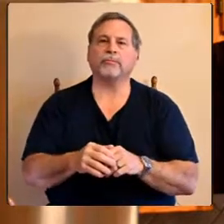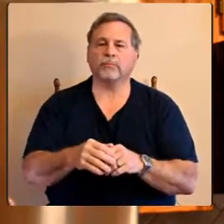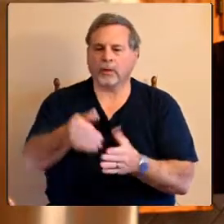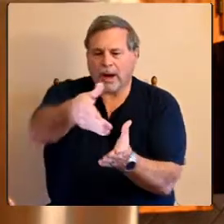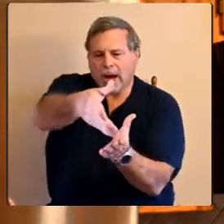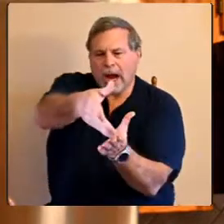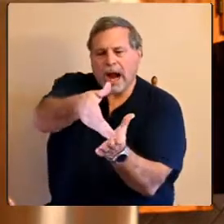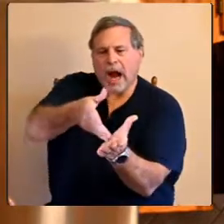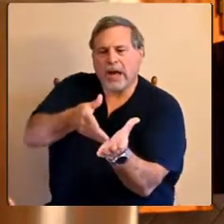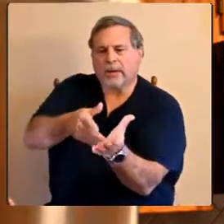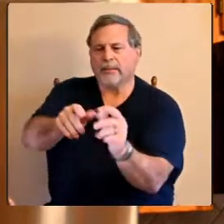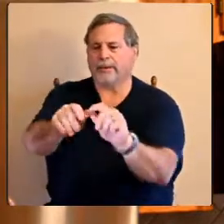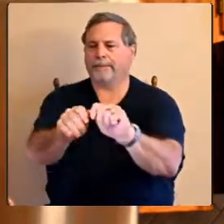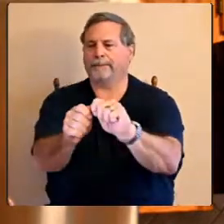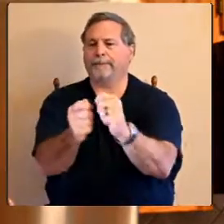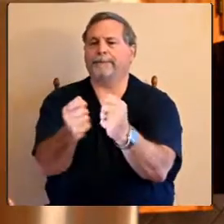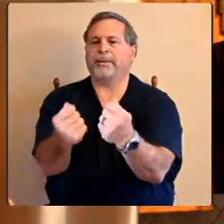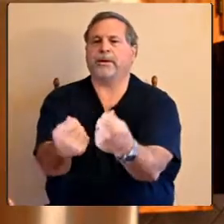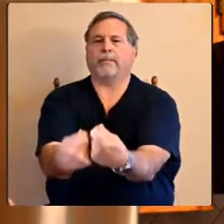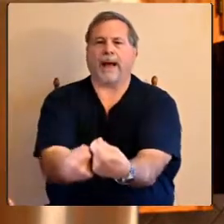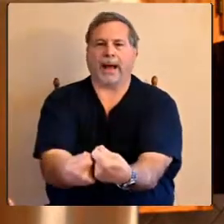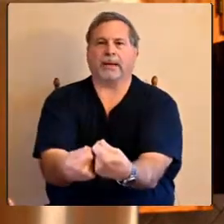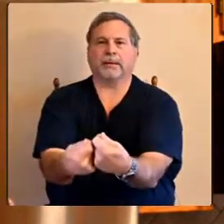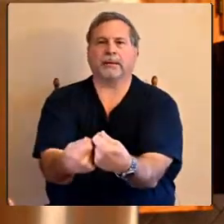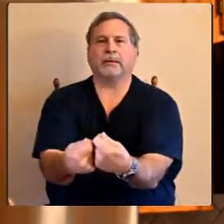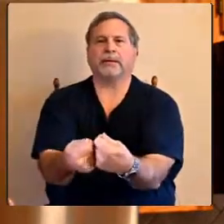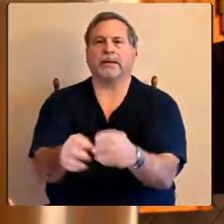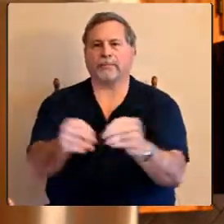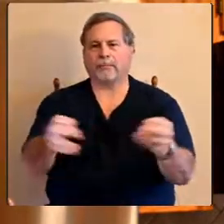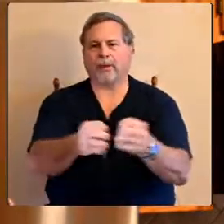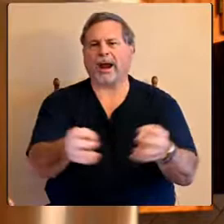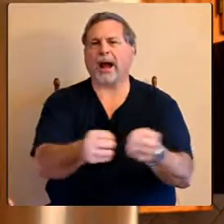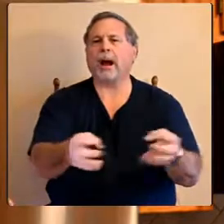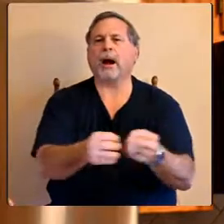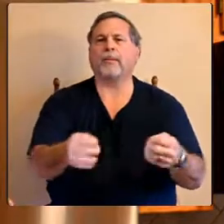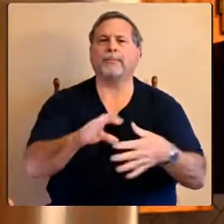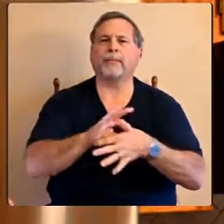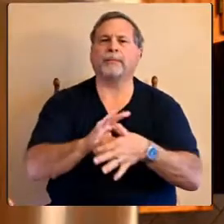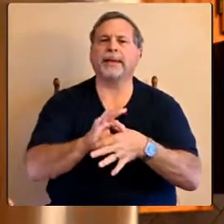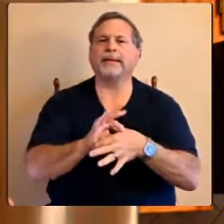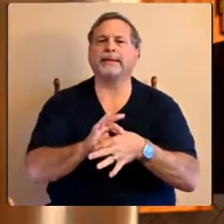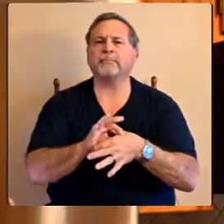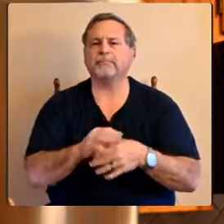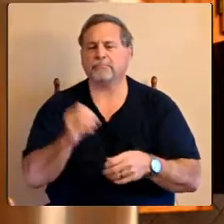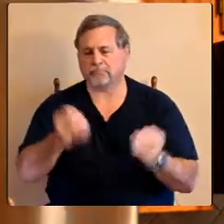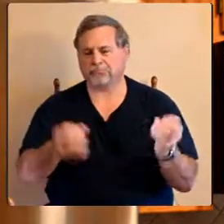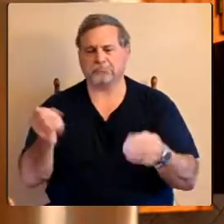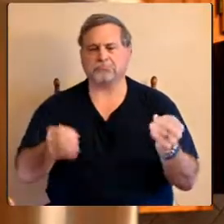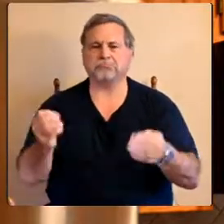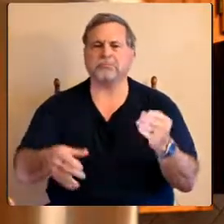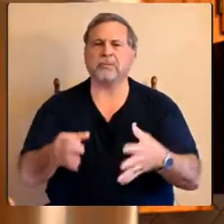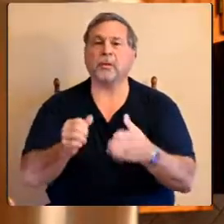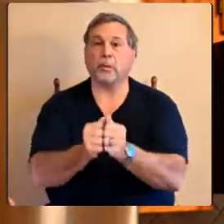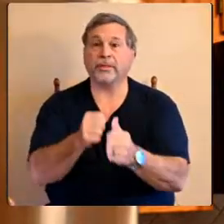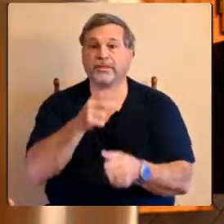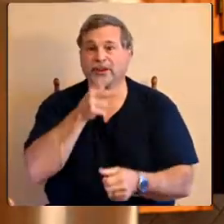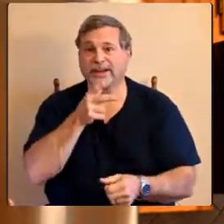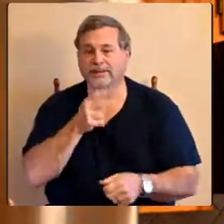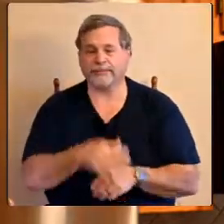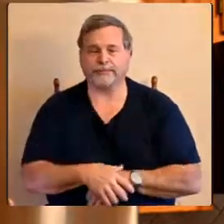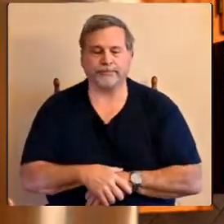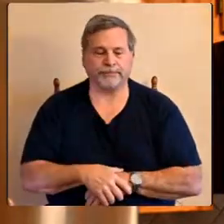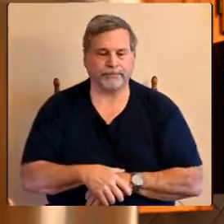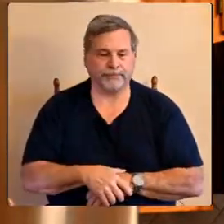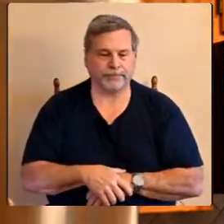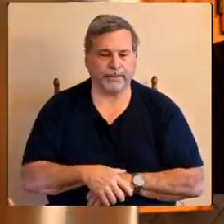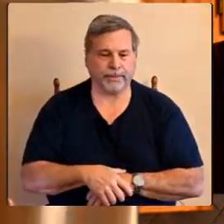links long ways, so I just peel the membrane off and then I just break up the meat into little chunks with the chicken. So I'm going to let that